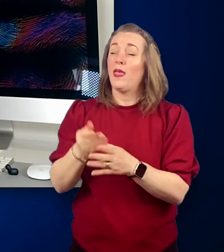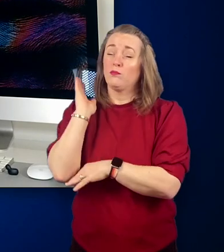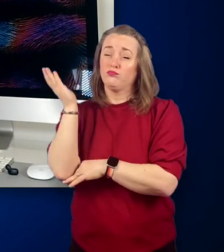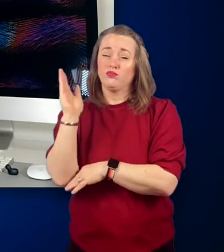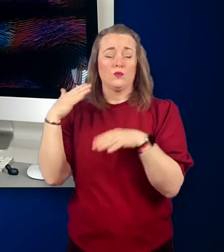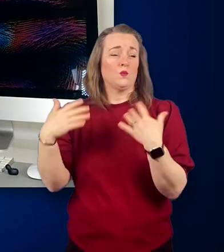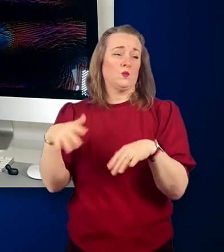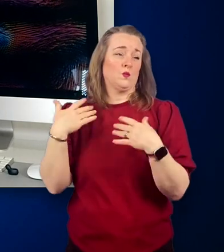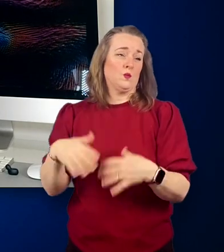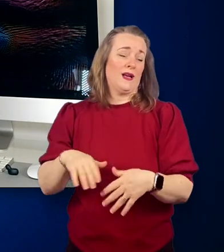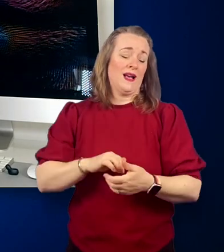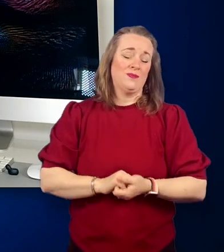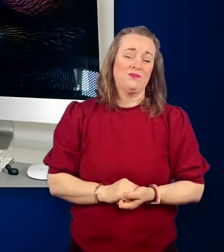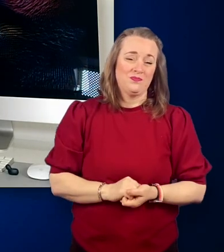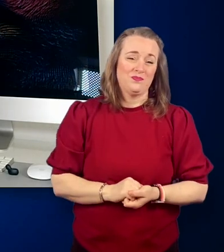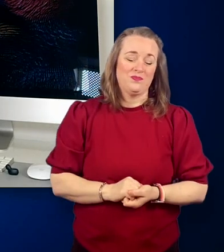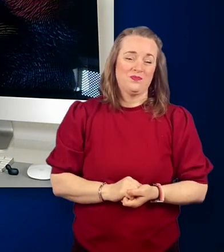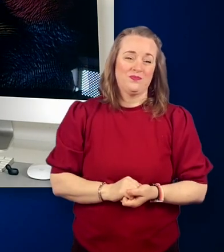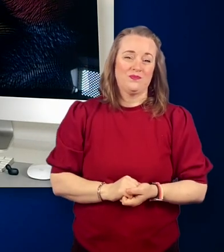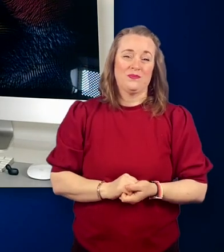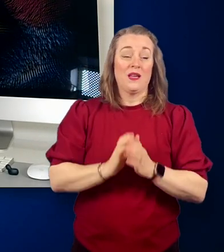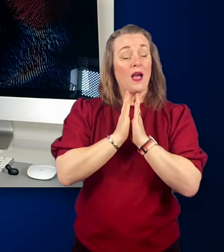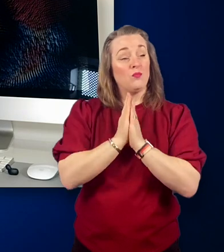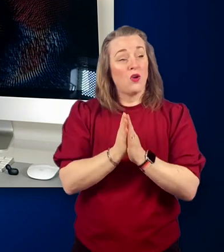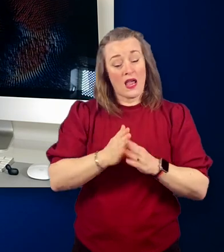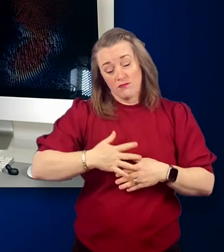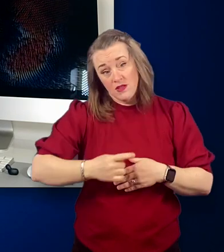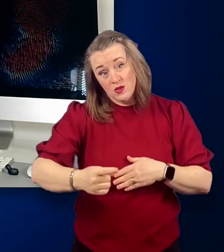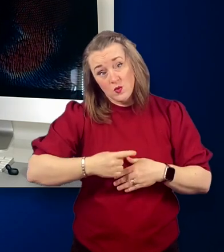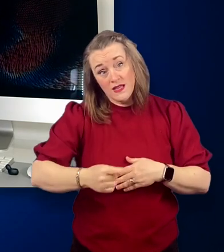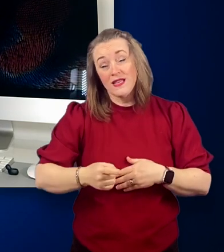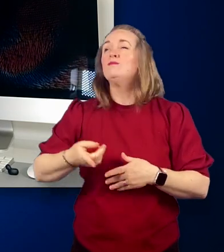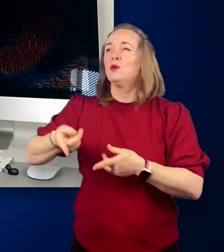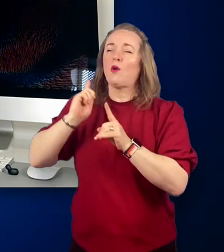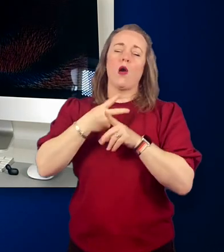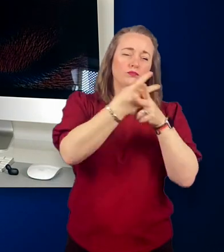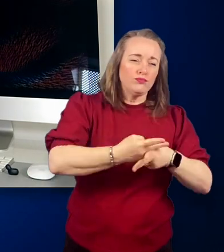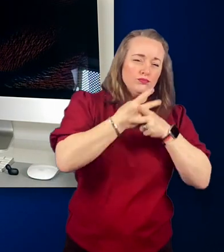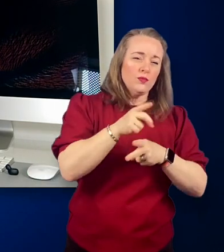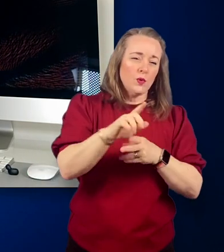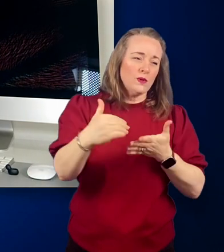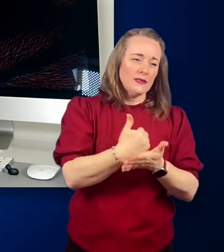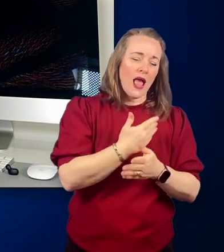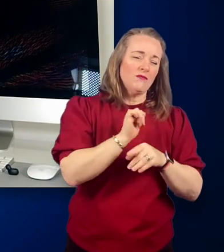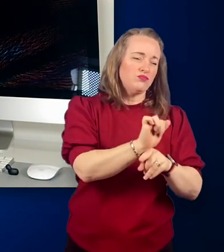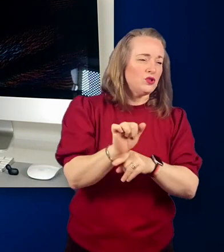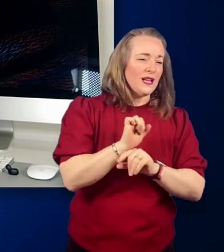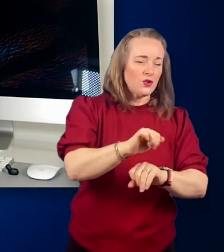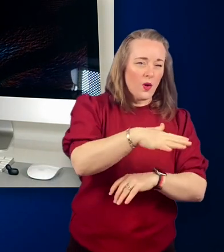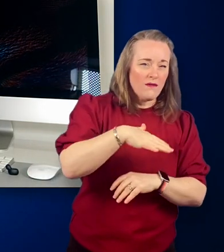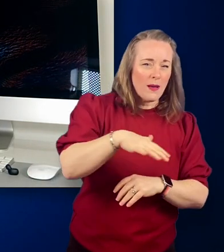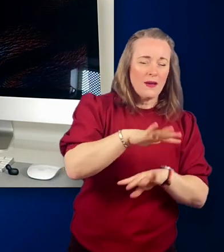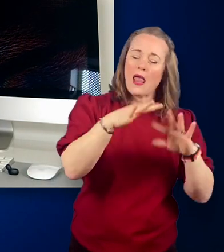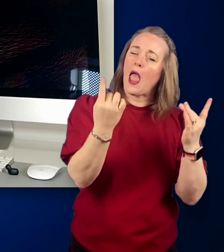world. I pray that as you go through the week, God will keep you safe, God will protect you and your family in all that you